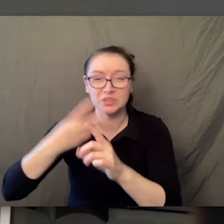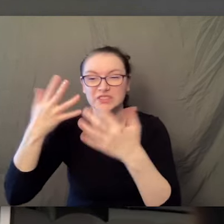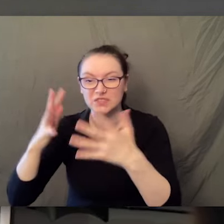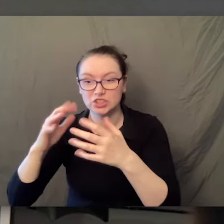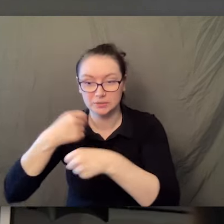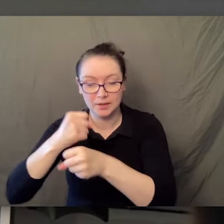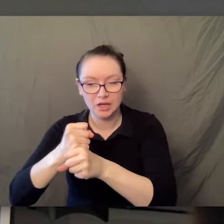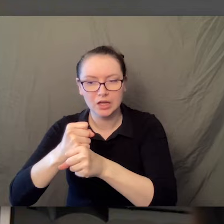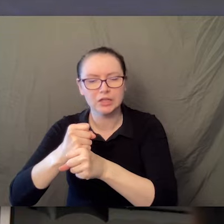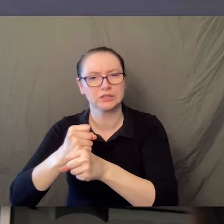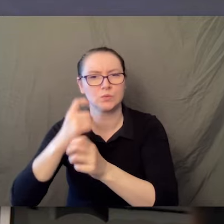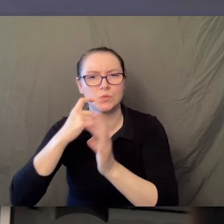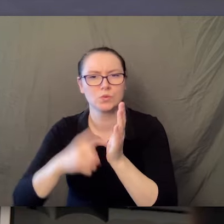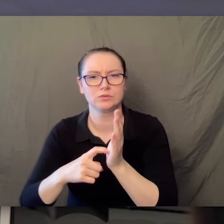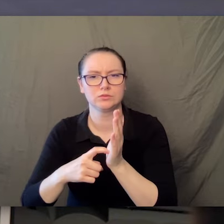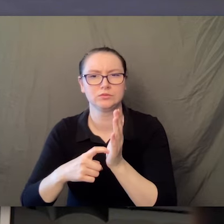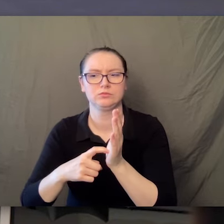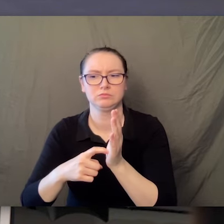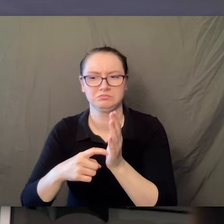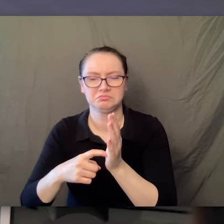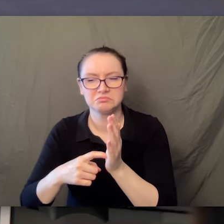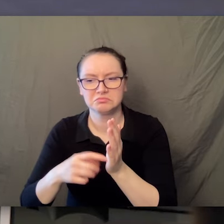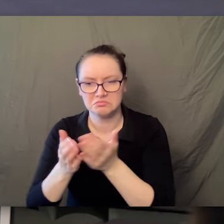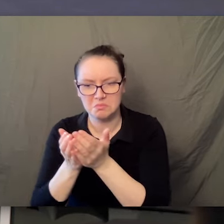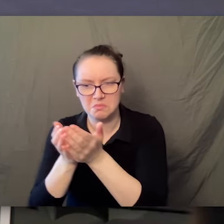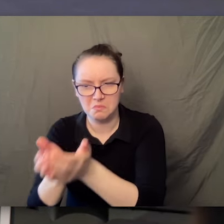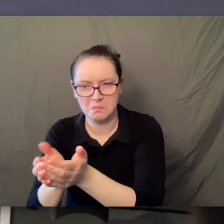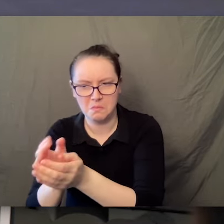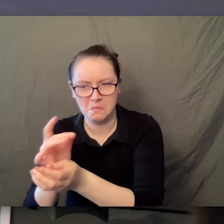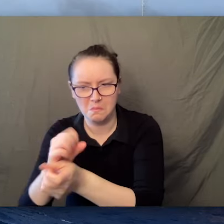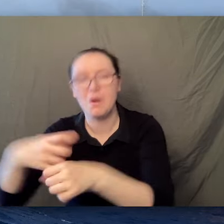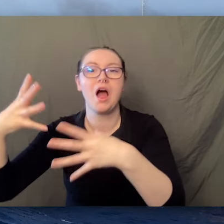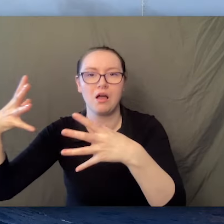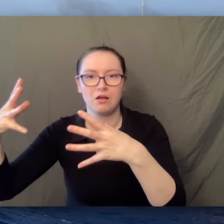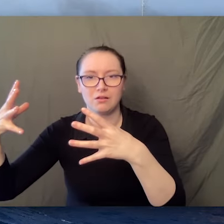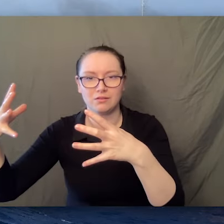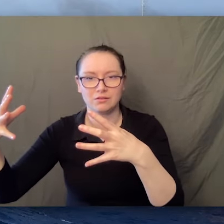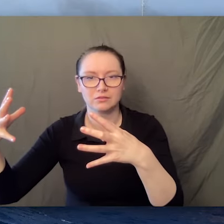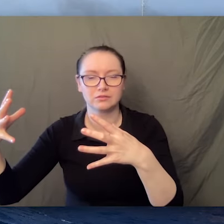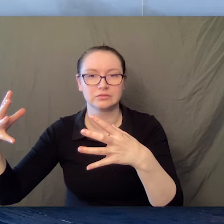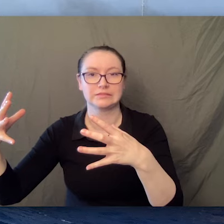to its first mission. And yeah, maybe you could imagine what happened next.